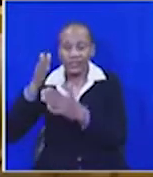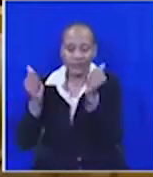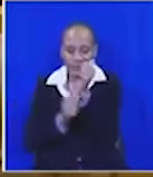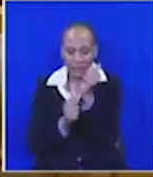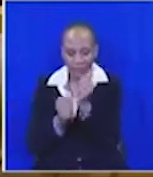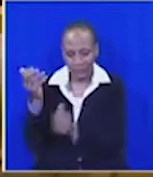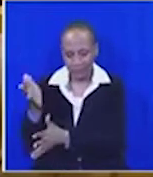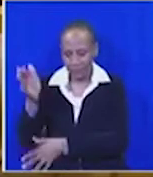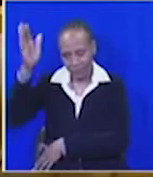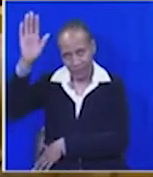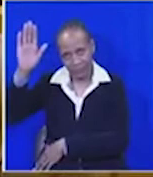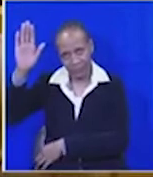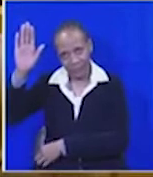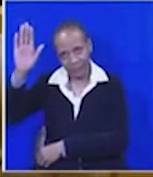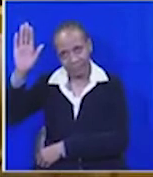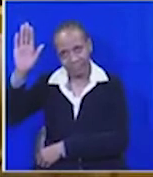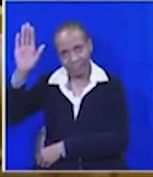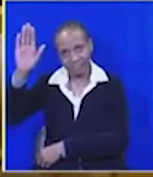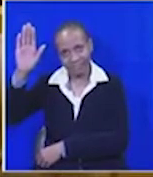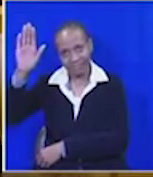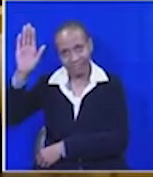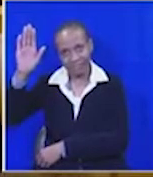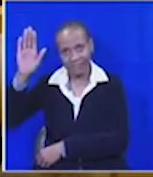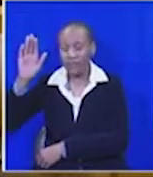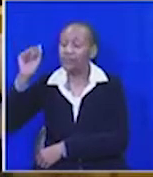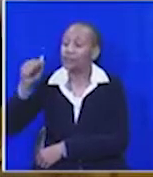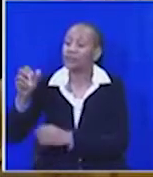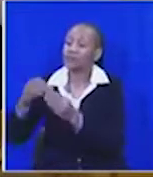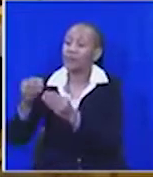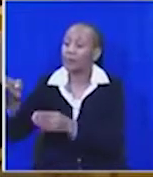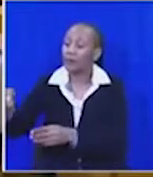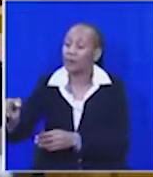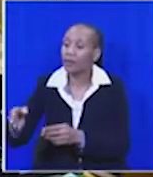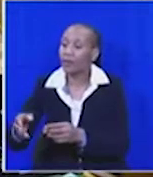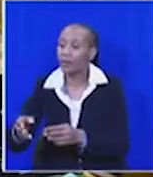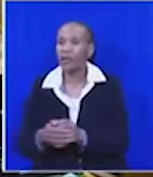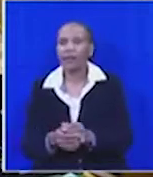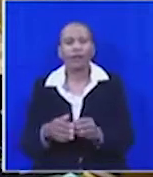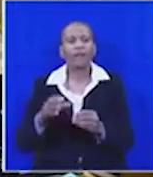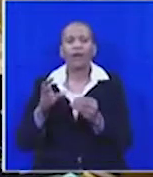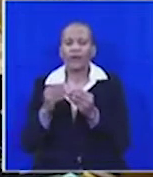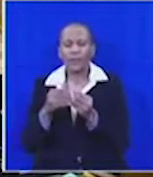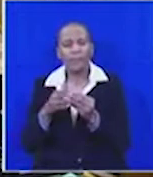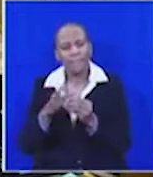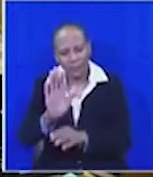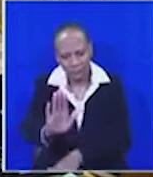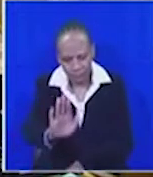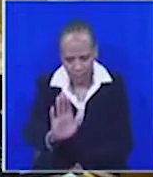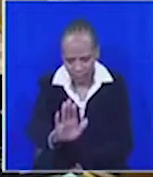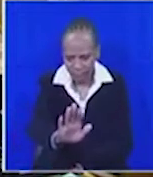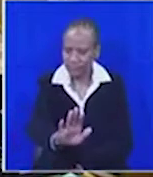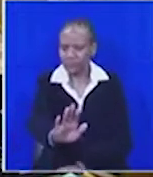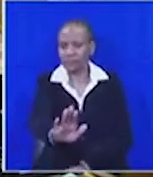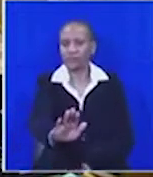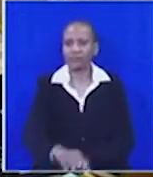so they can live, so that they can live in a safe environment and be treated equally to everyone else? Deputy Speaker, according